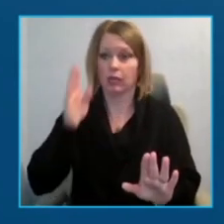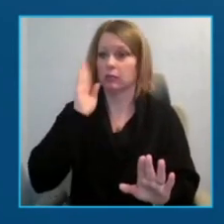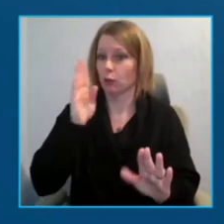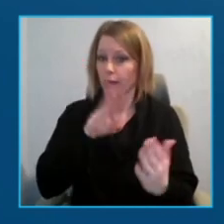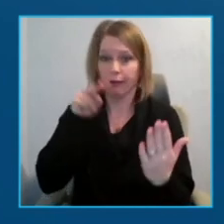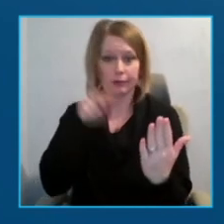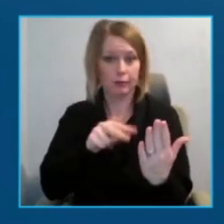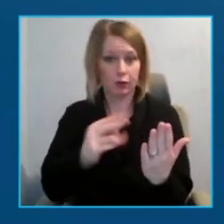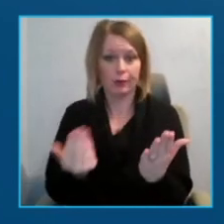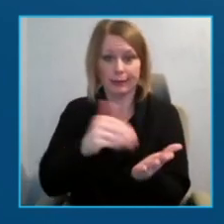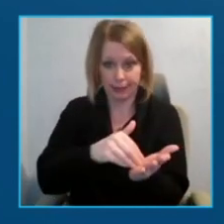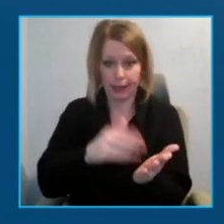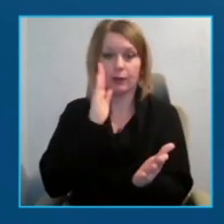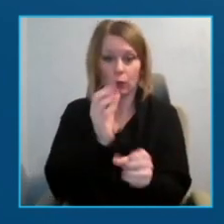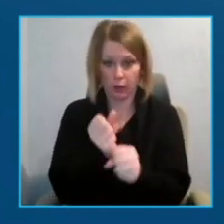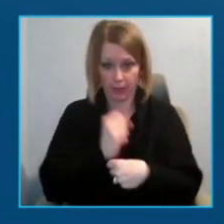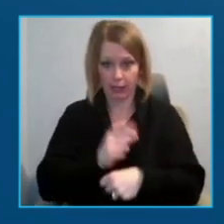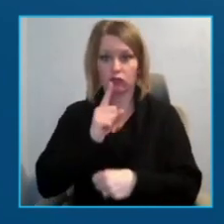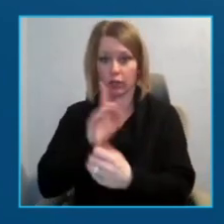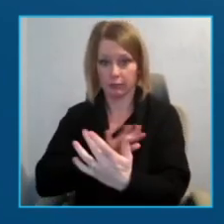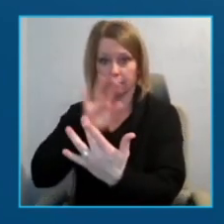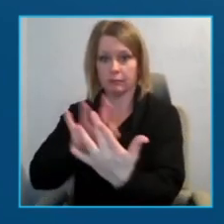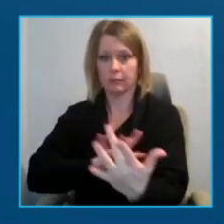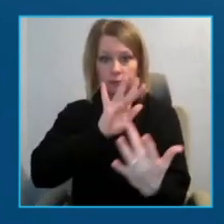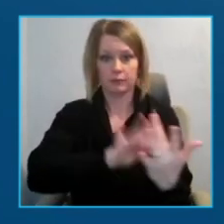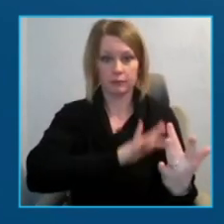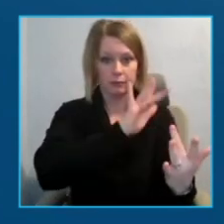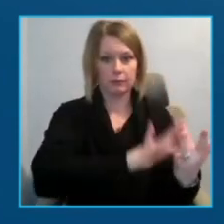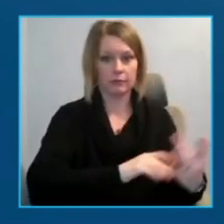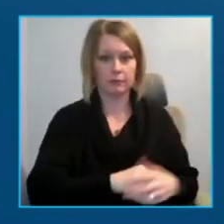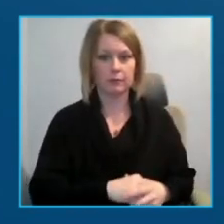to. It was the Native American